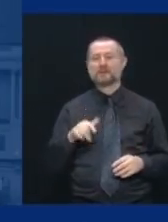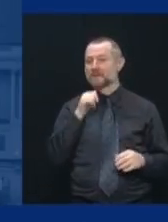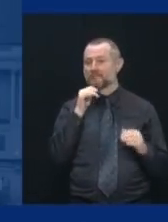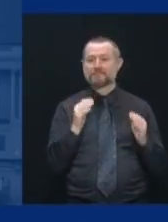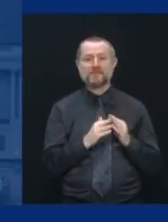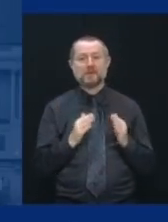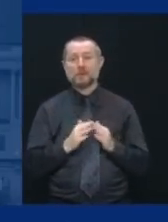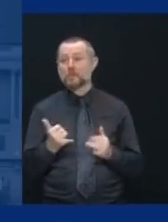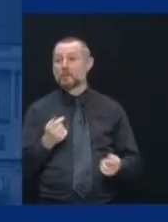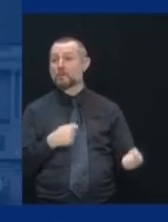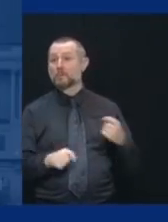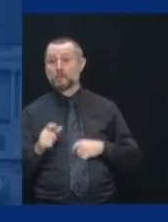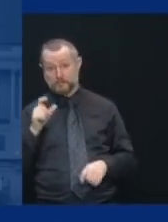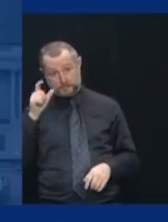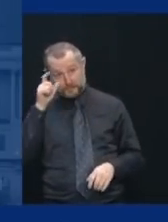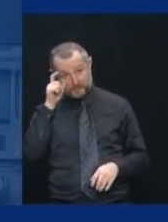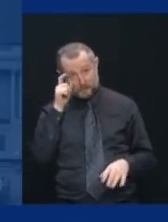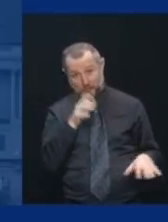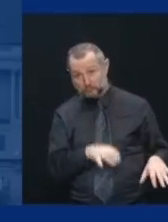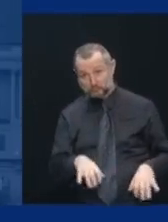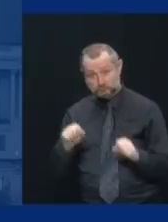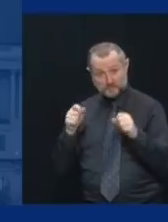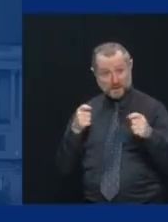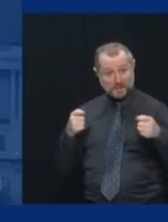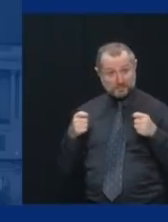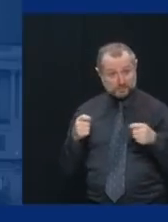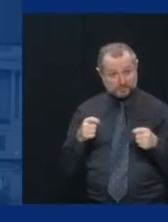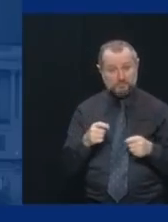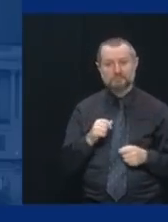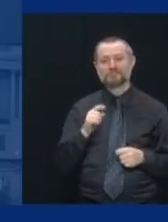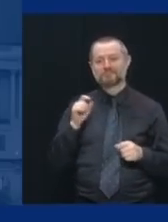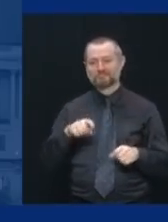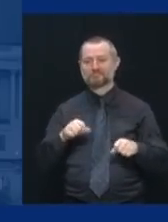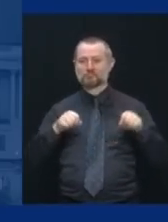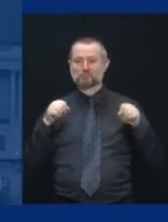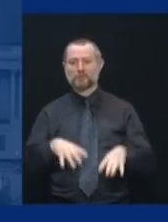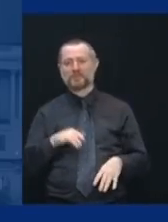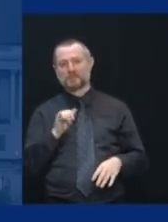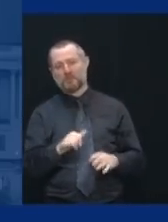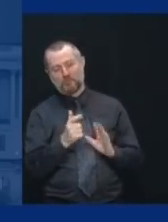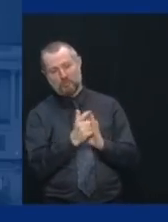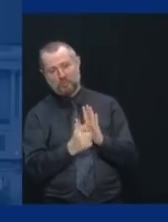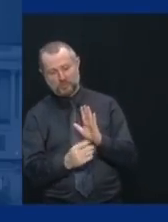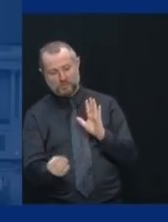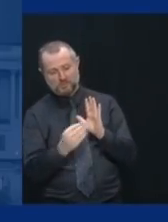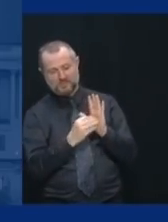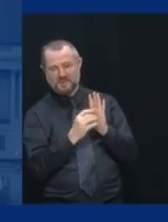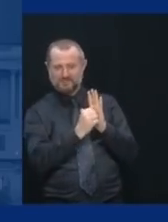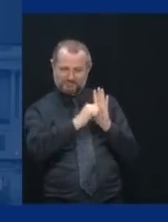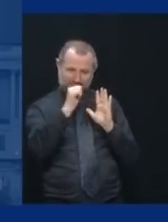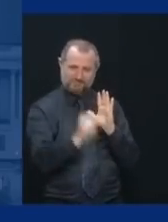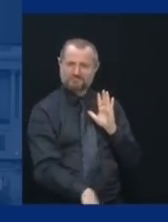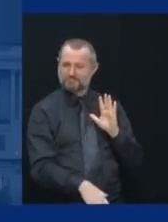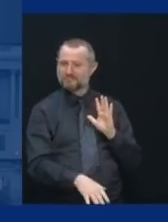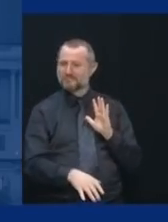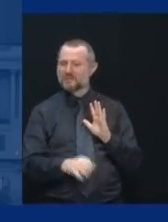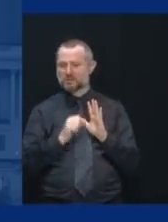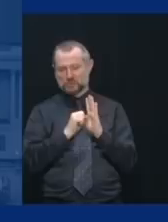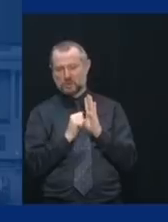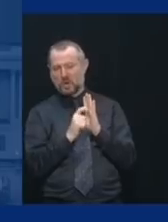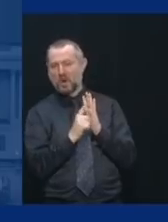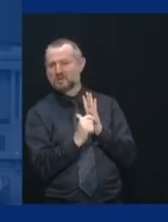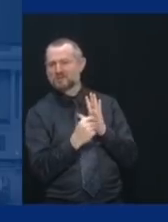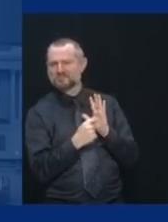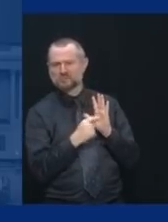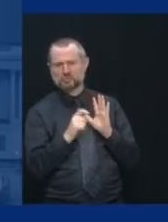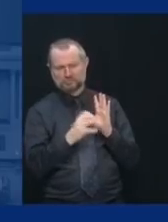charge. So undo the unfair law, the SALT tax reform under